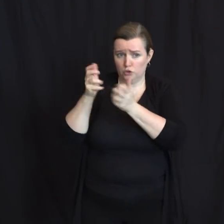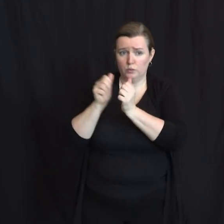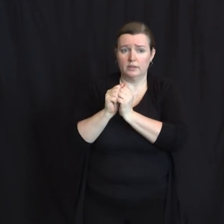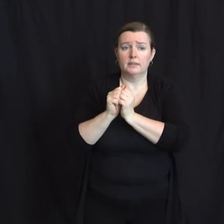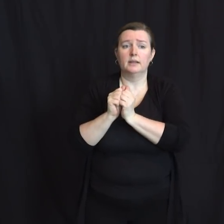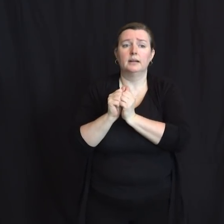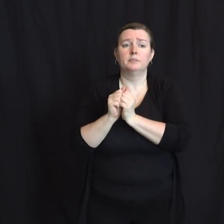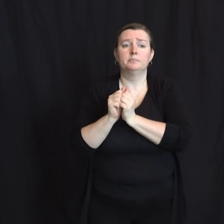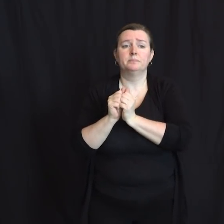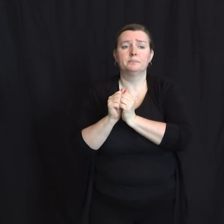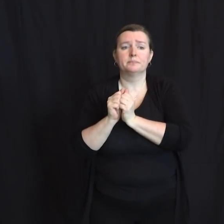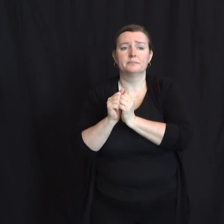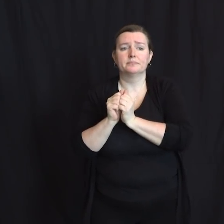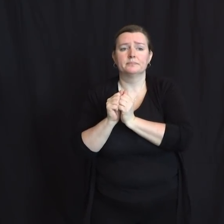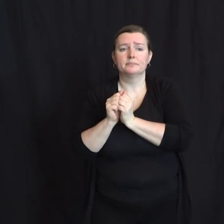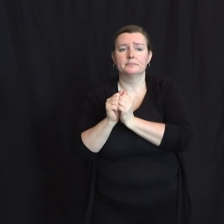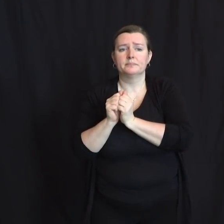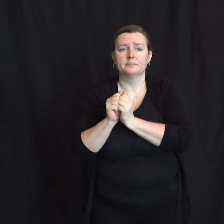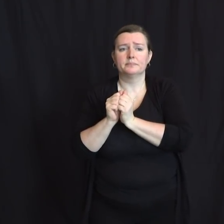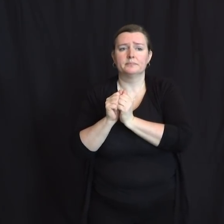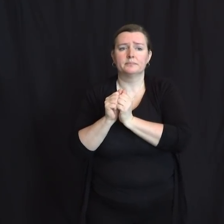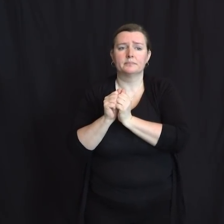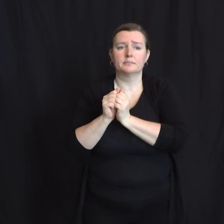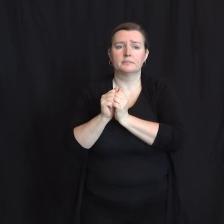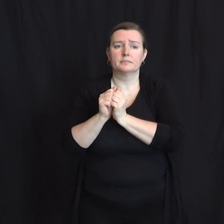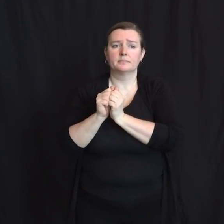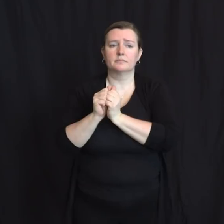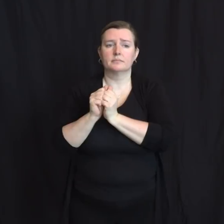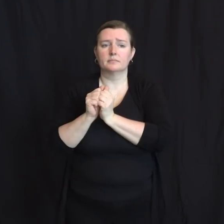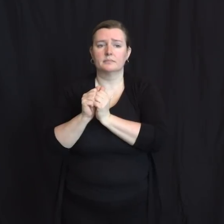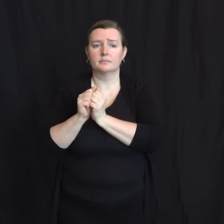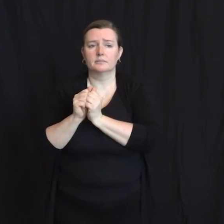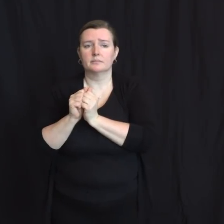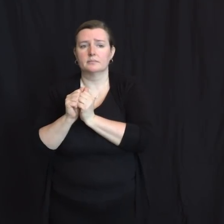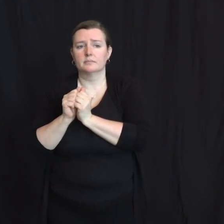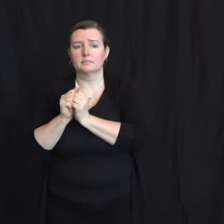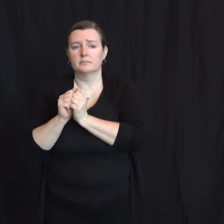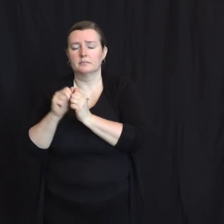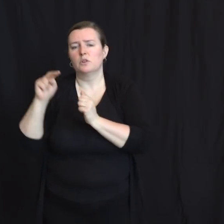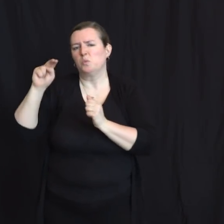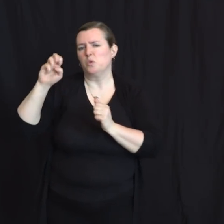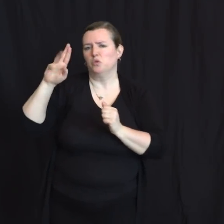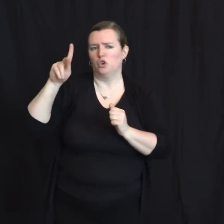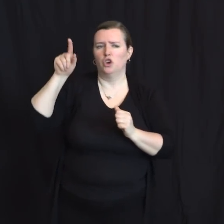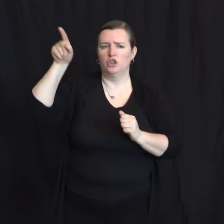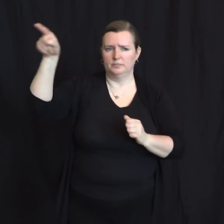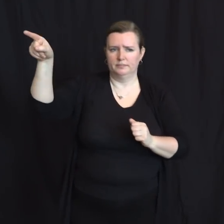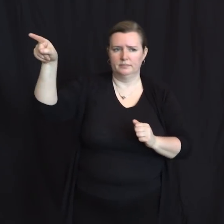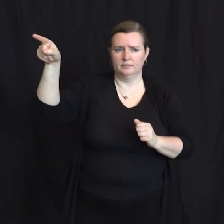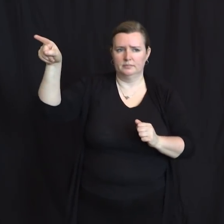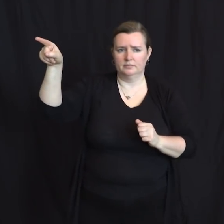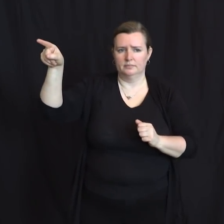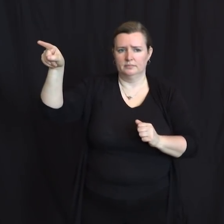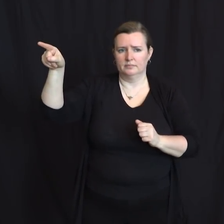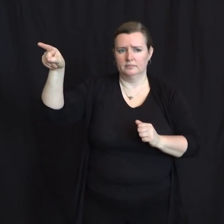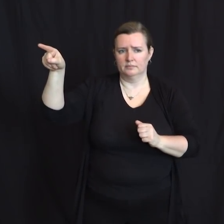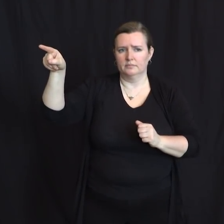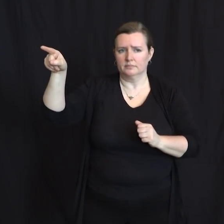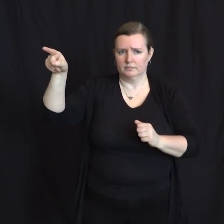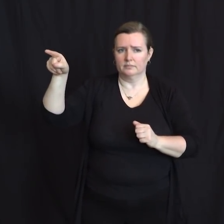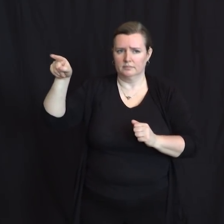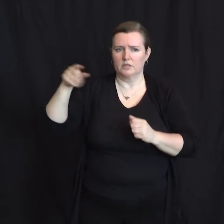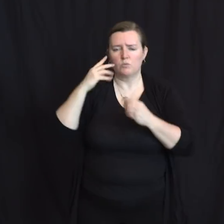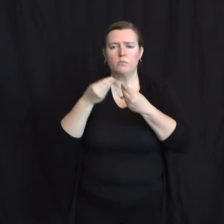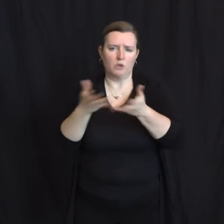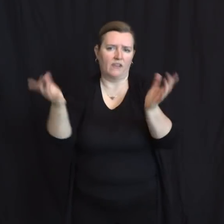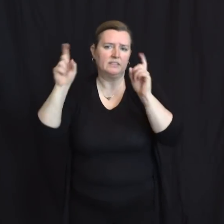100,000 residents of Newark as part of a comprehensive plan we're working on to enable them to help Newark reemerge from this terrible epidemic.